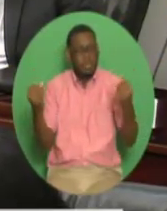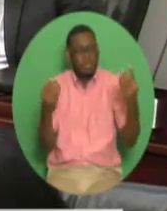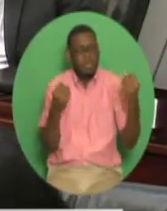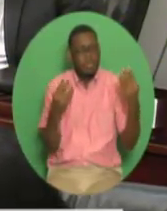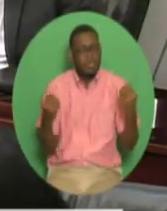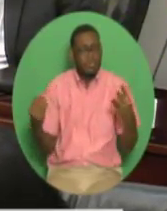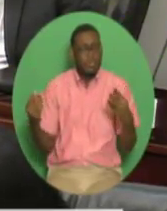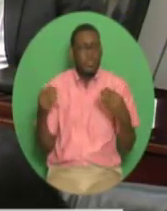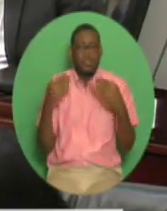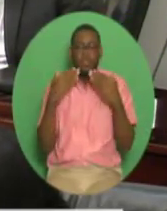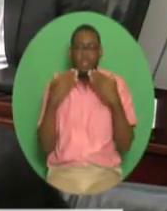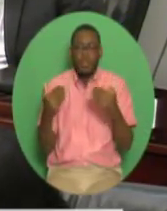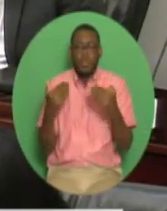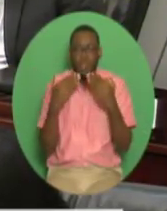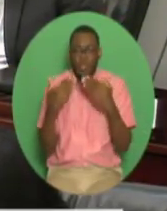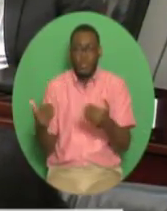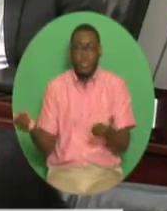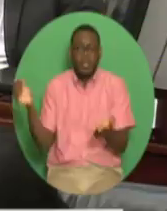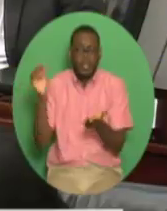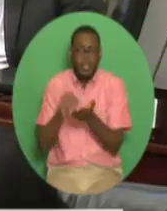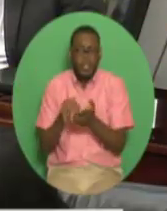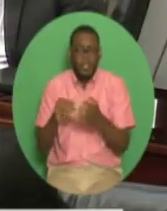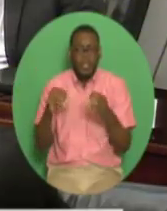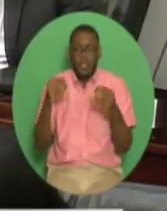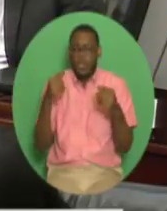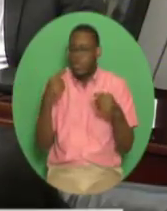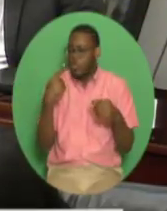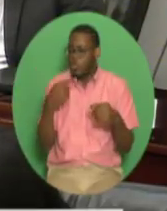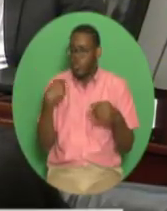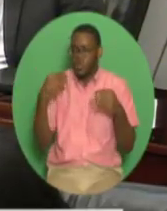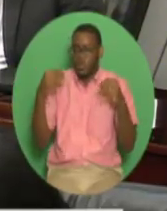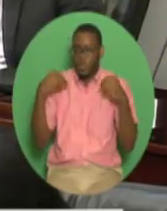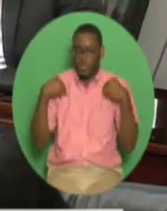again the Minister of Health.